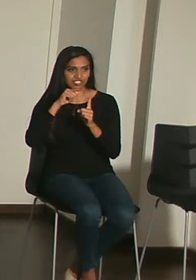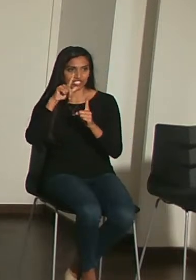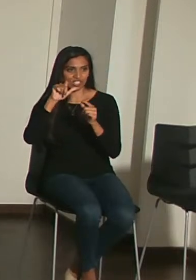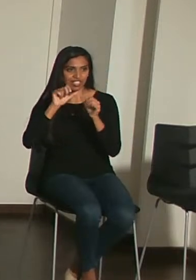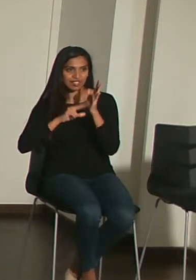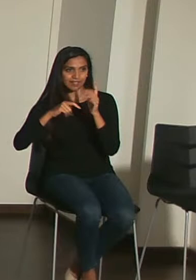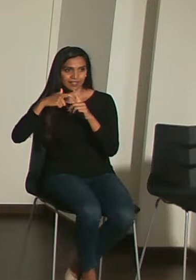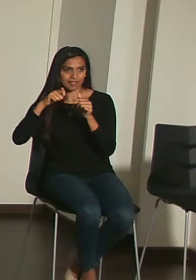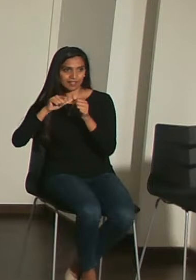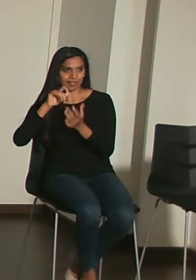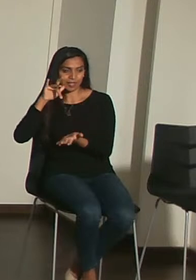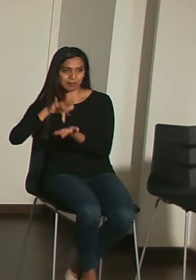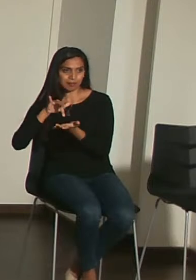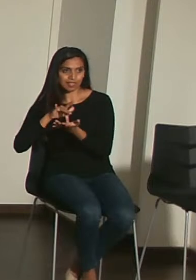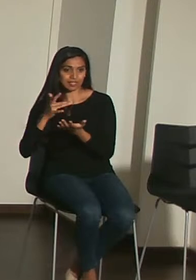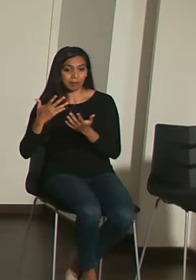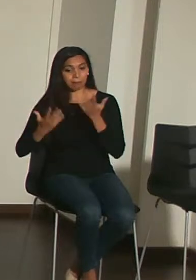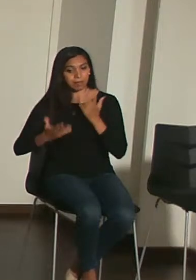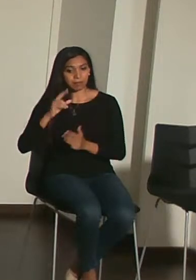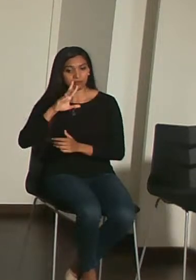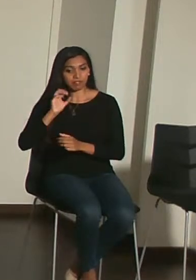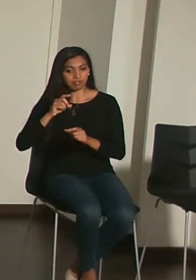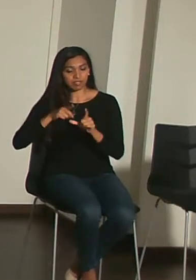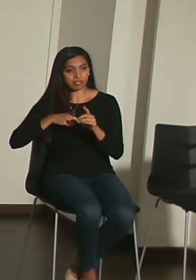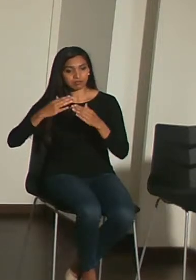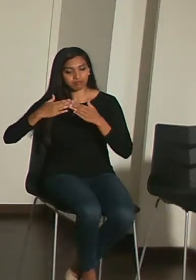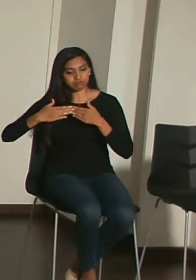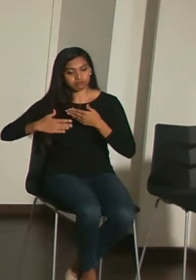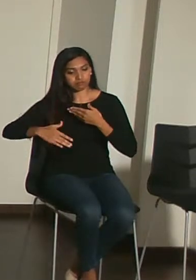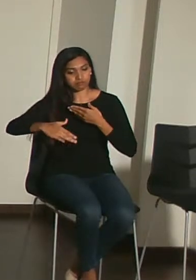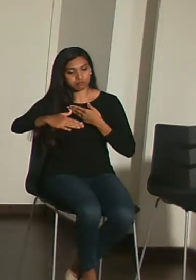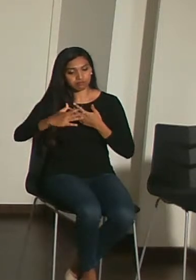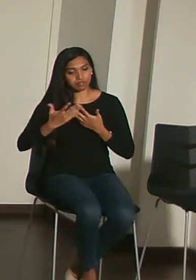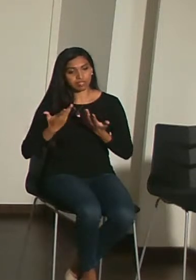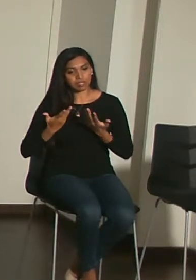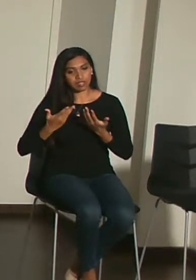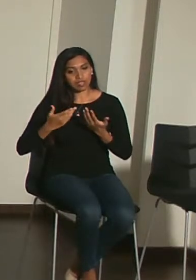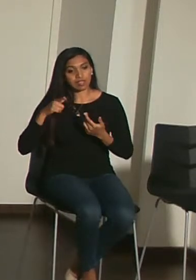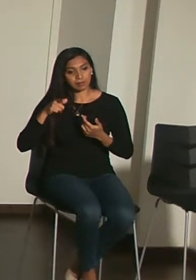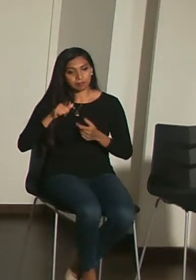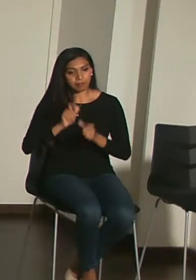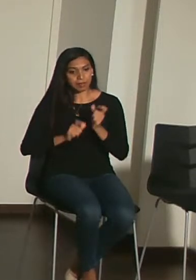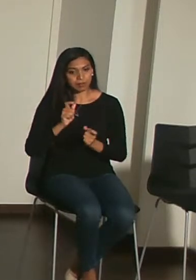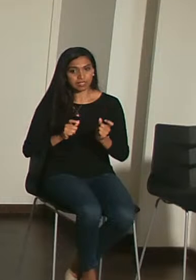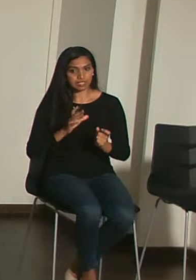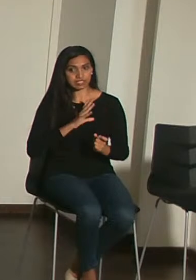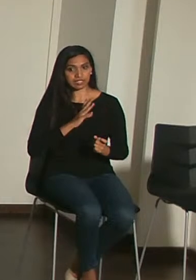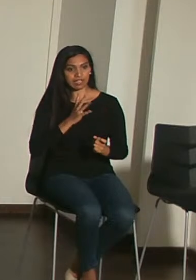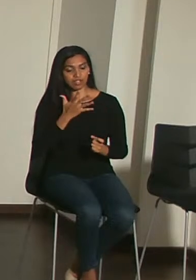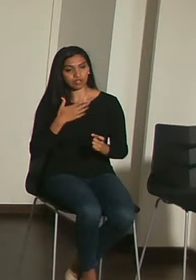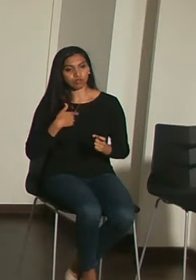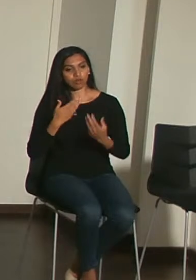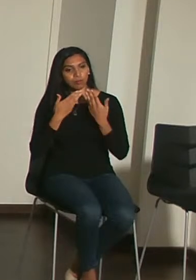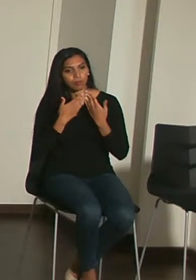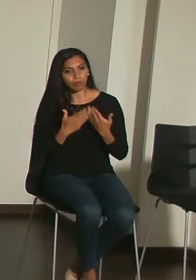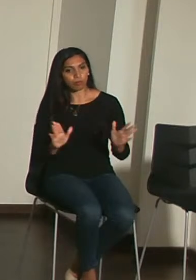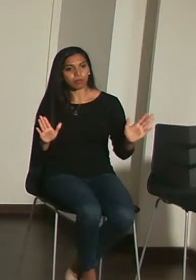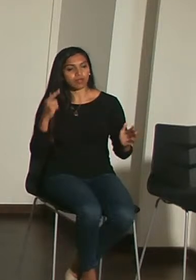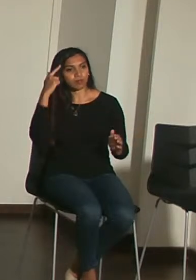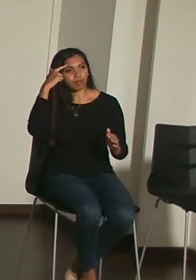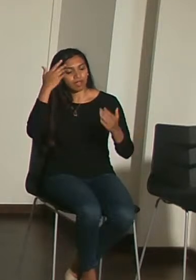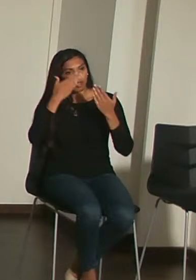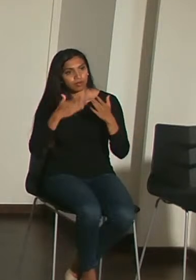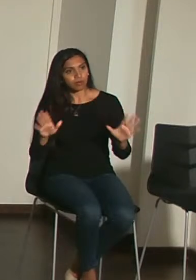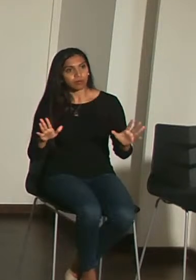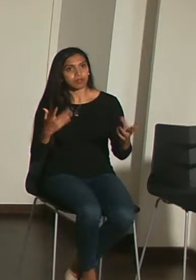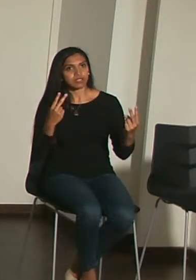people move even more, even further, and are not scared to look at art, not scared, not